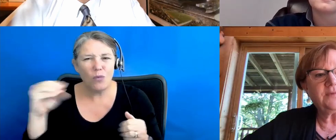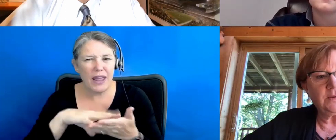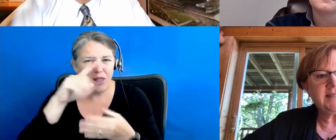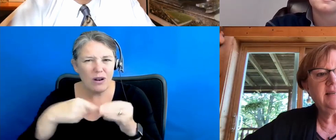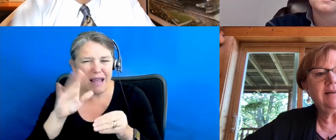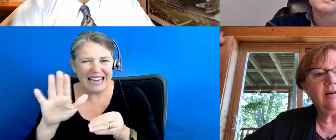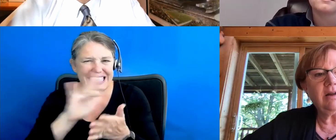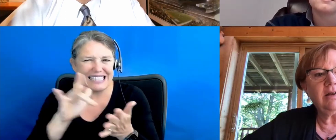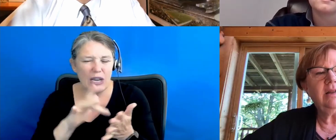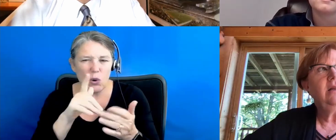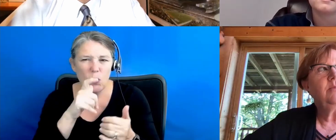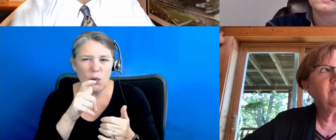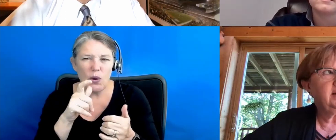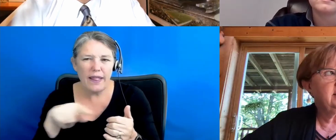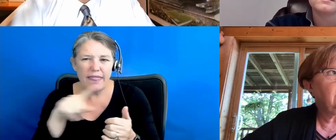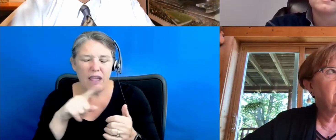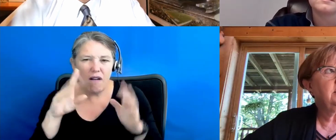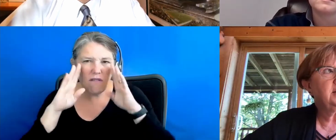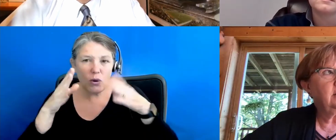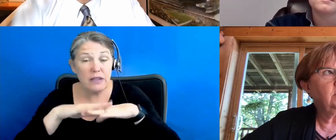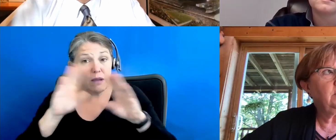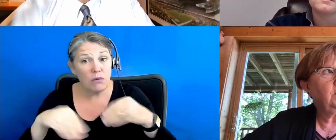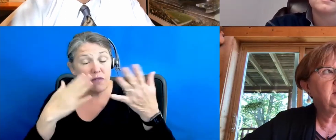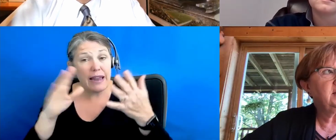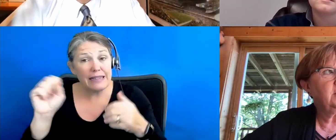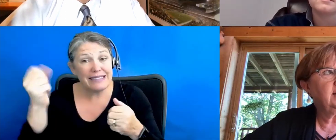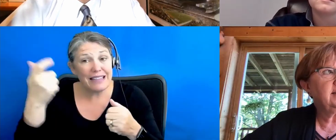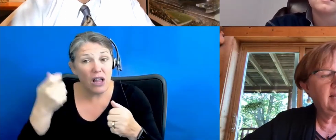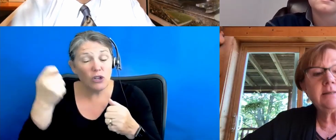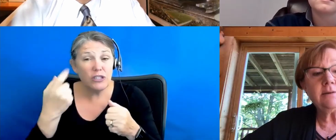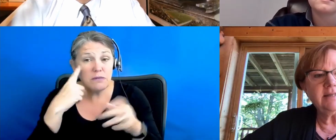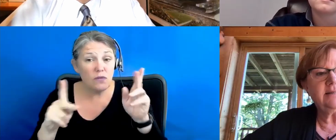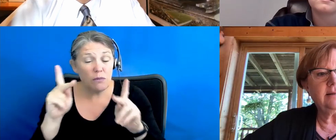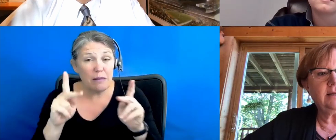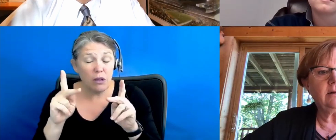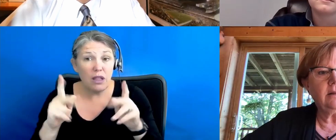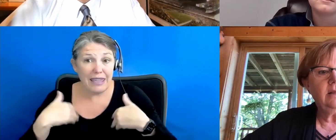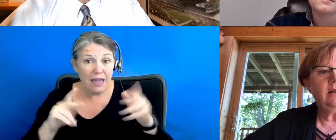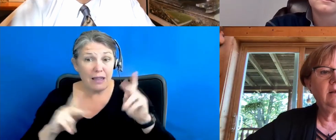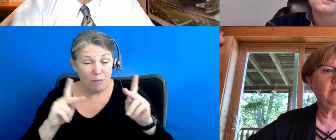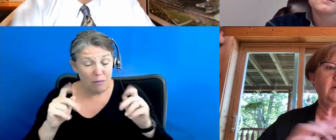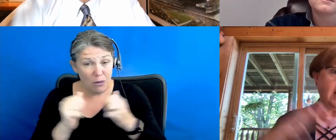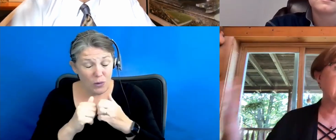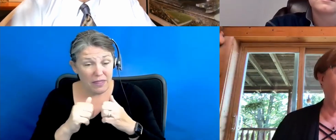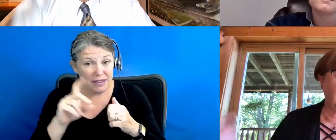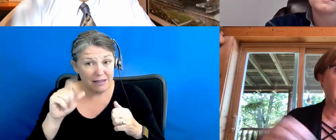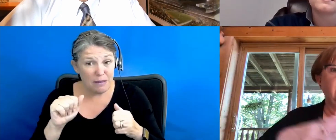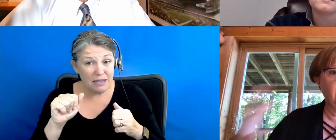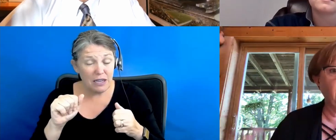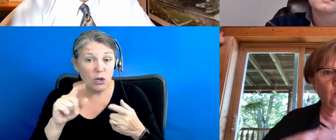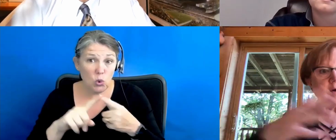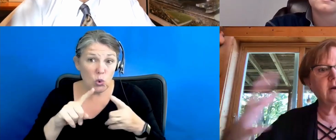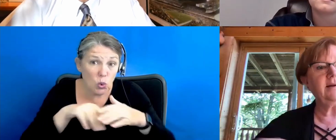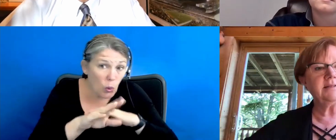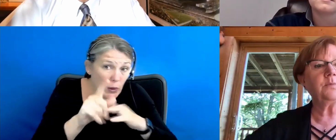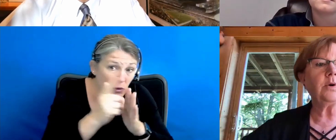that is focusing on providing scholarships to young people with disabilities to enter into the legal, as a lawyer,